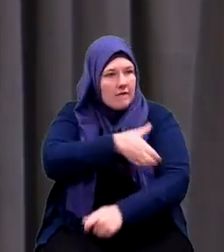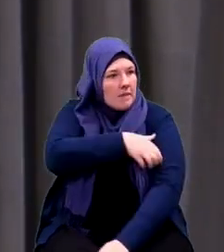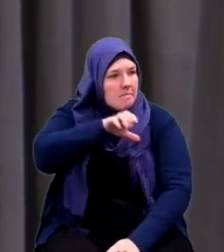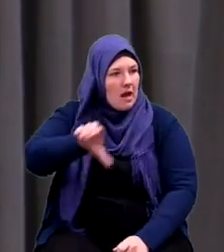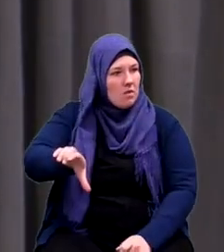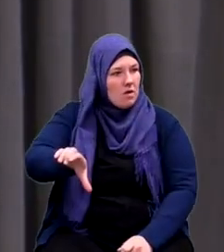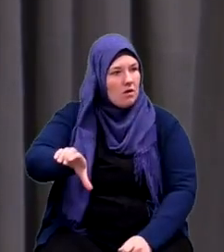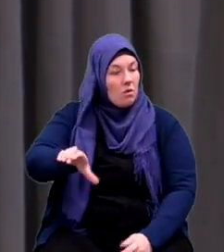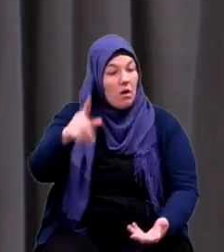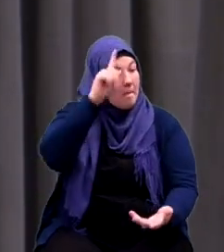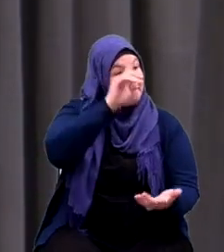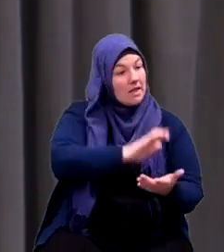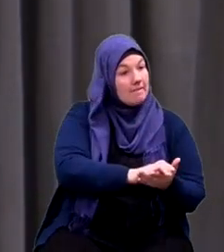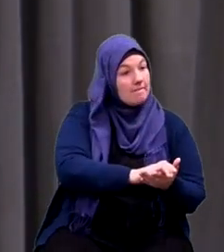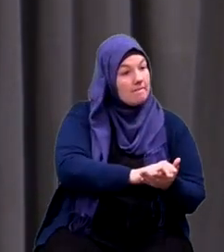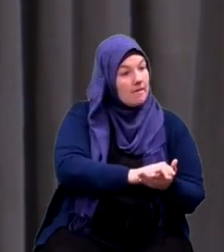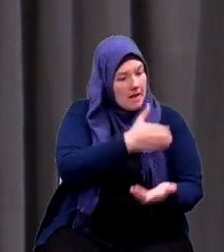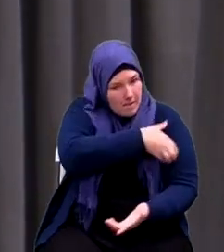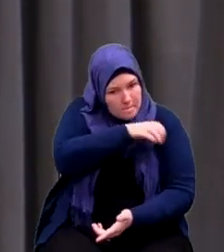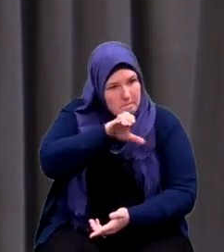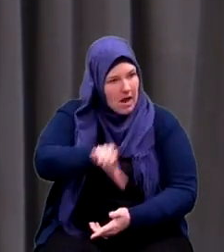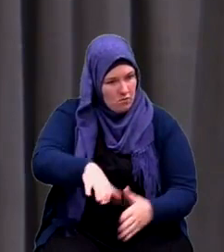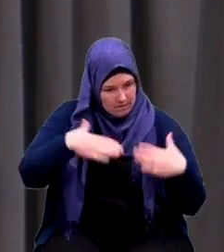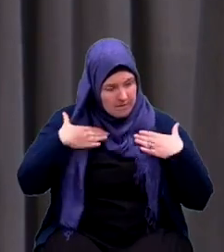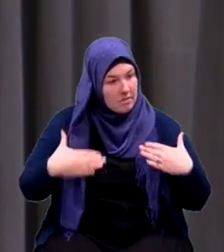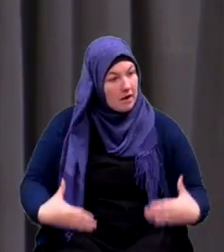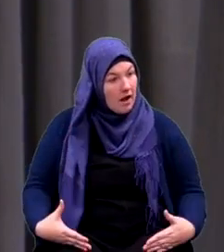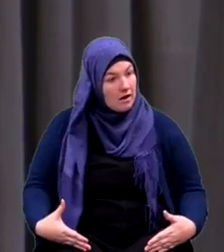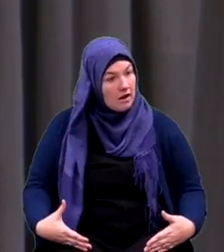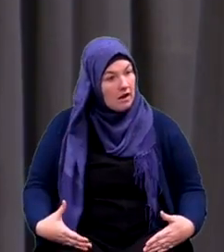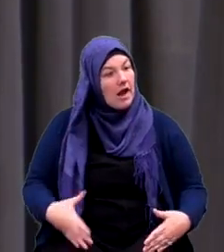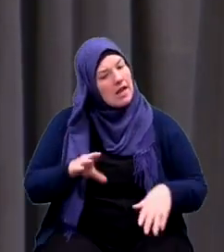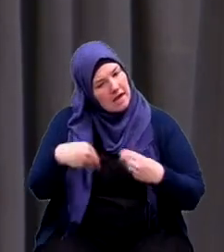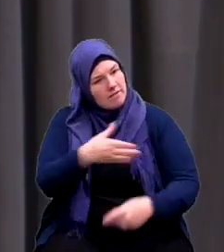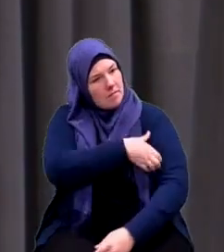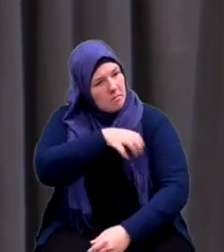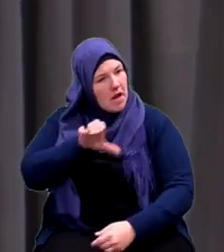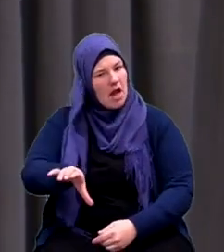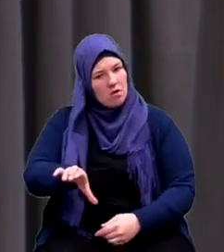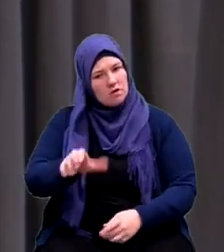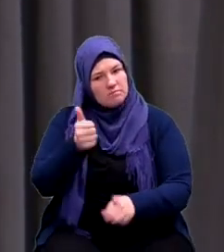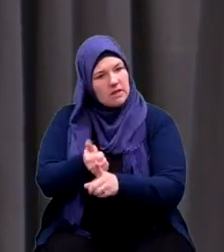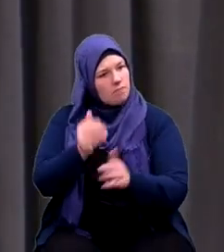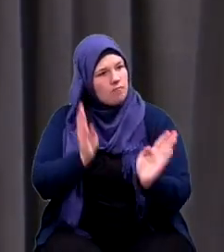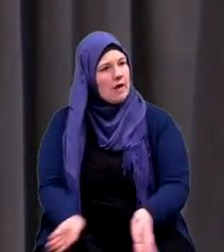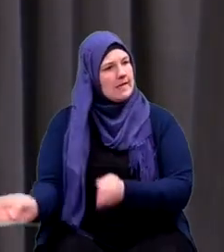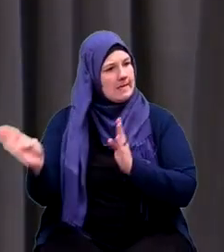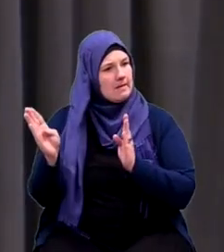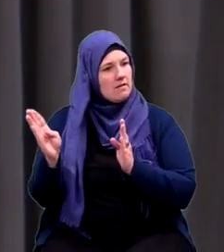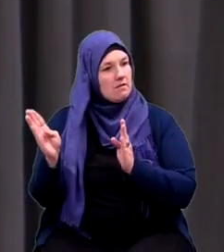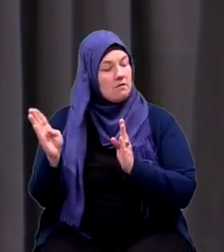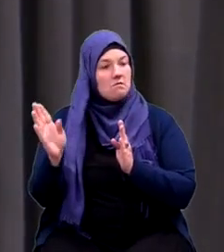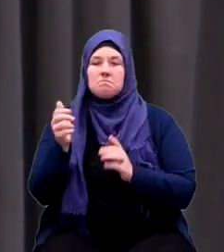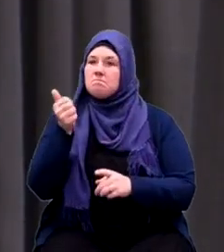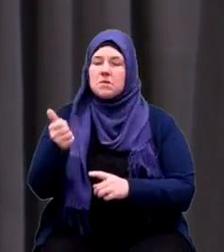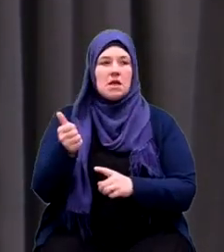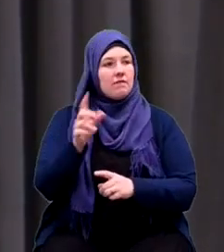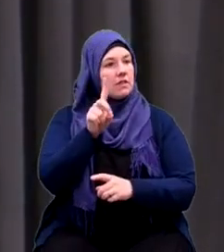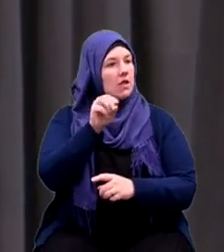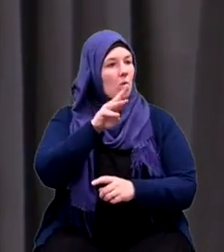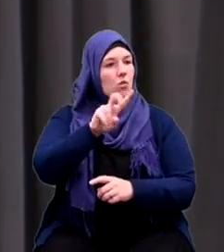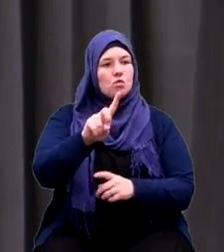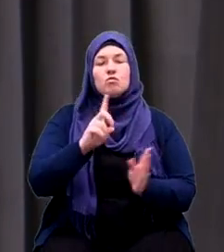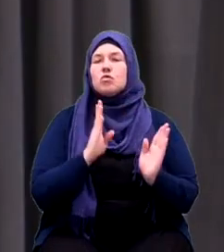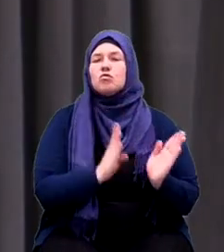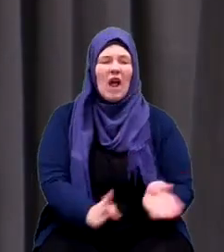of faith and the power of the body and the power of preparedness. He was ready to stand